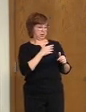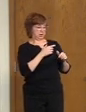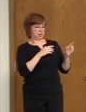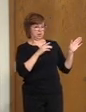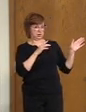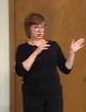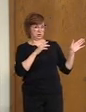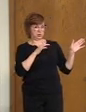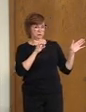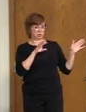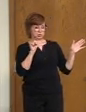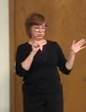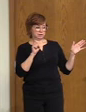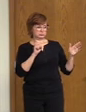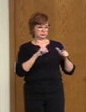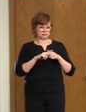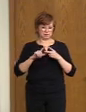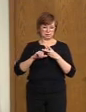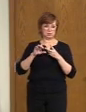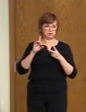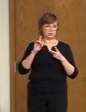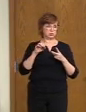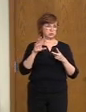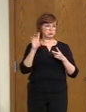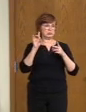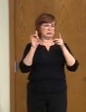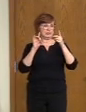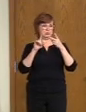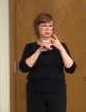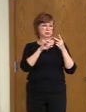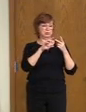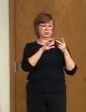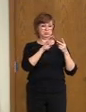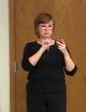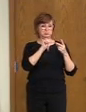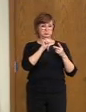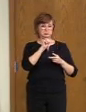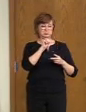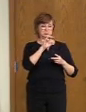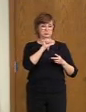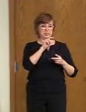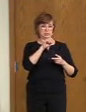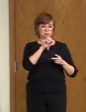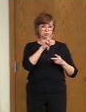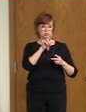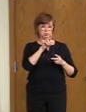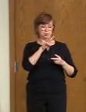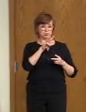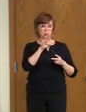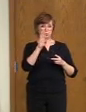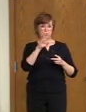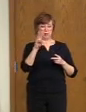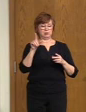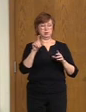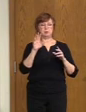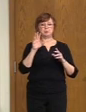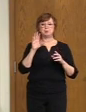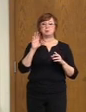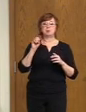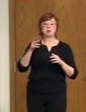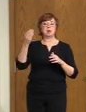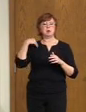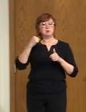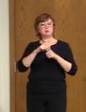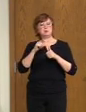maybe ask Dr. Diener or Mr. Will. But certainly with the influenza program, I think we do have in the past